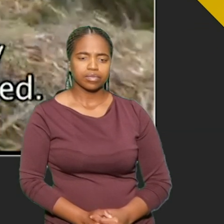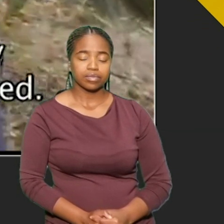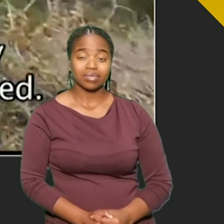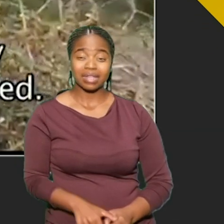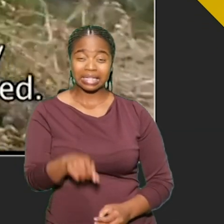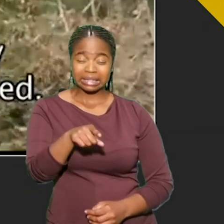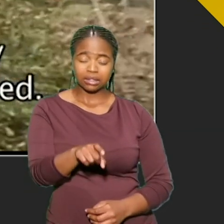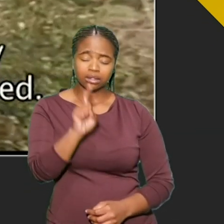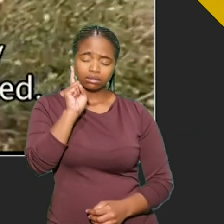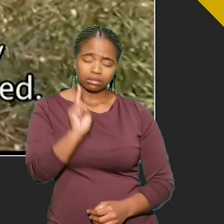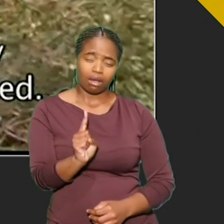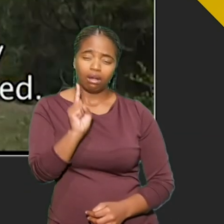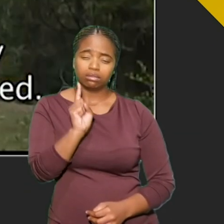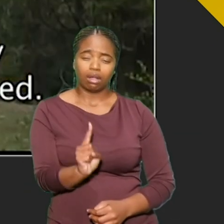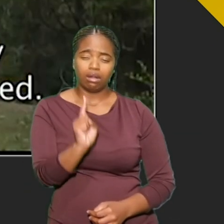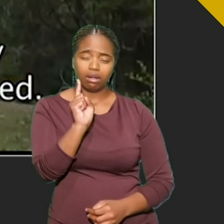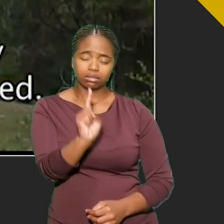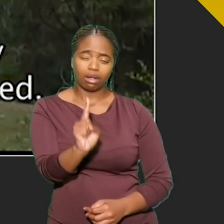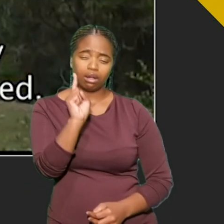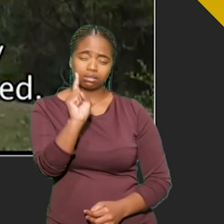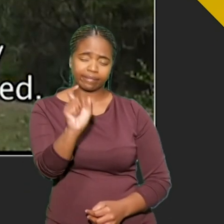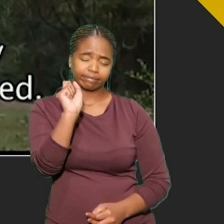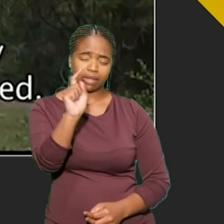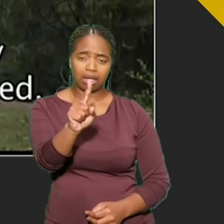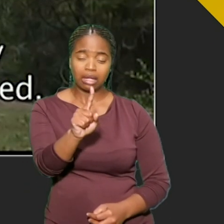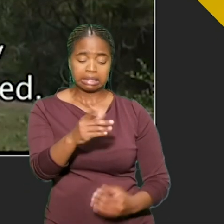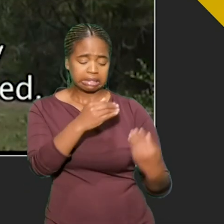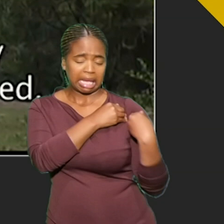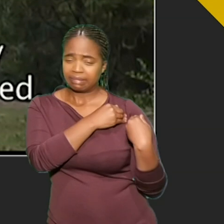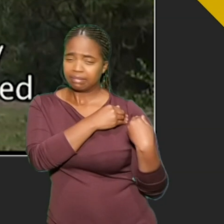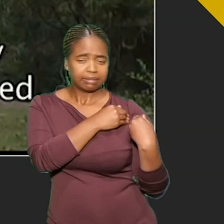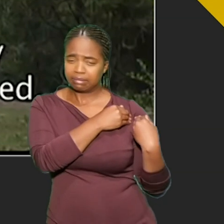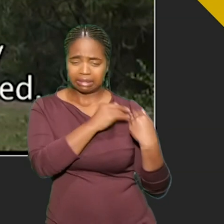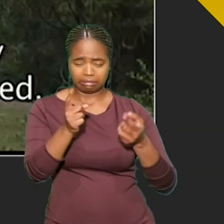Yindlela ende enobungozi neyenza umama wakhe angalali